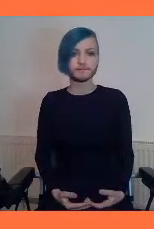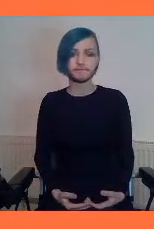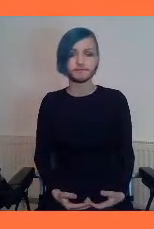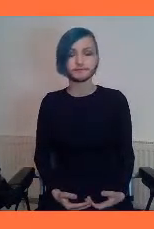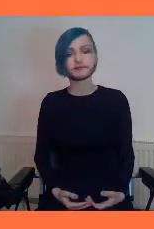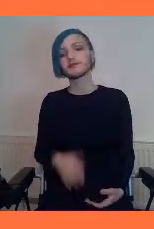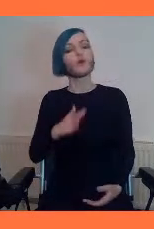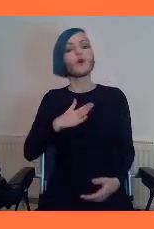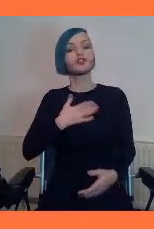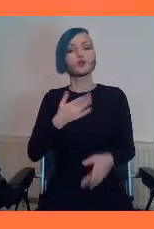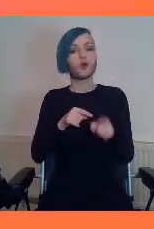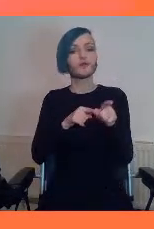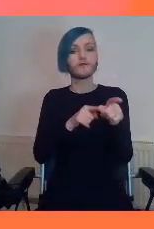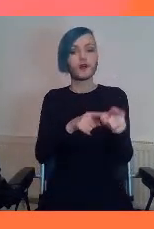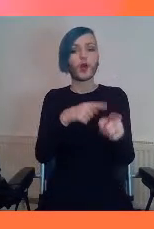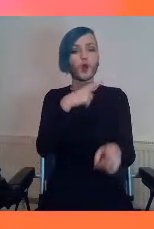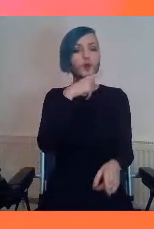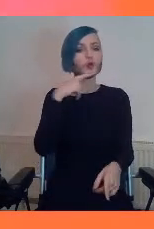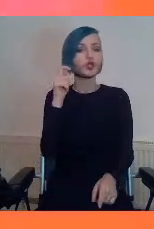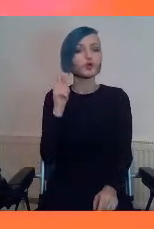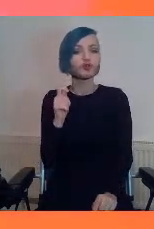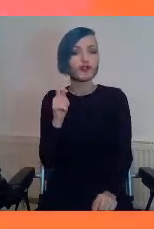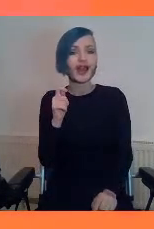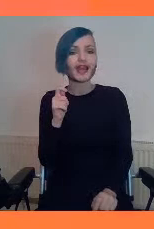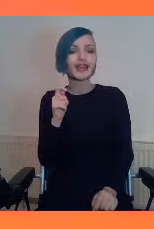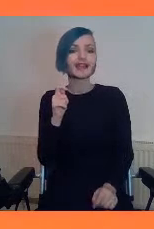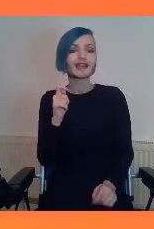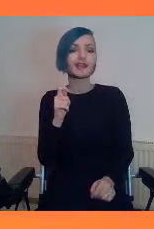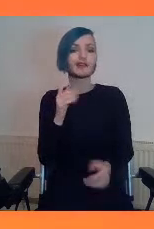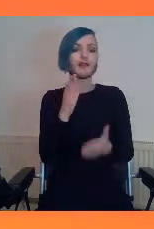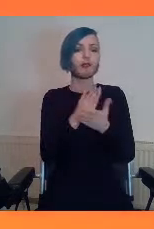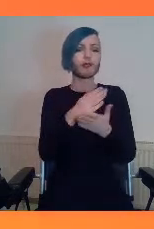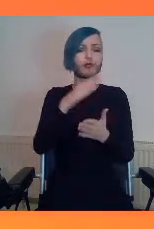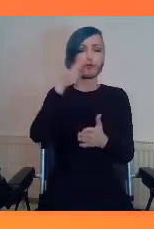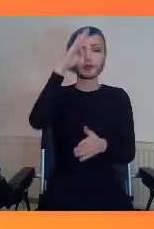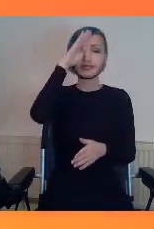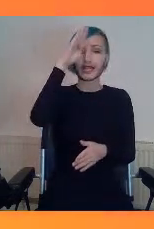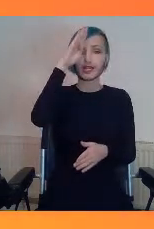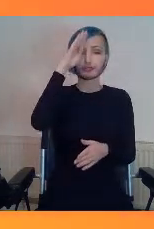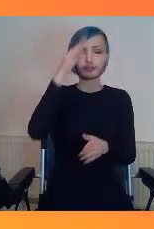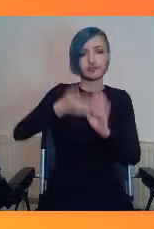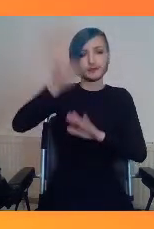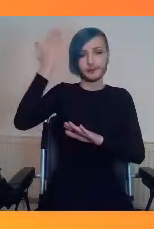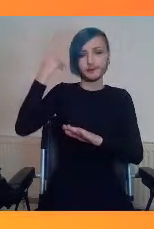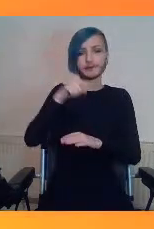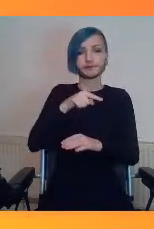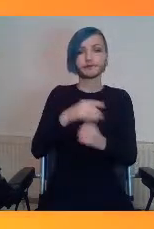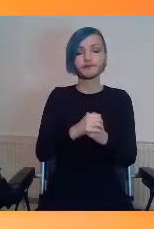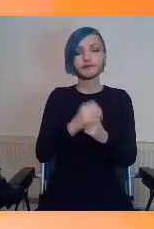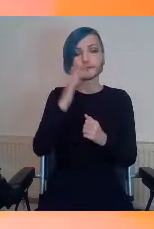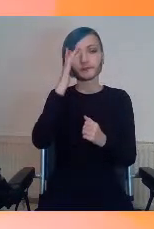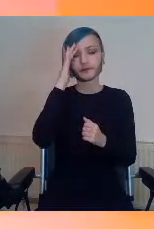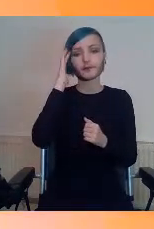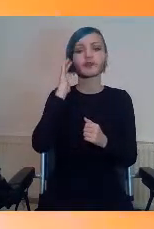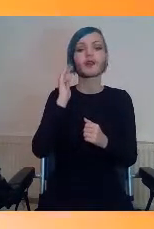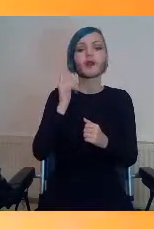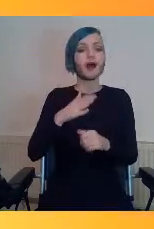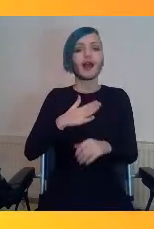Ukraine, that it was so dangerous, but I don't want my people to face physical